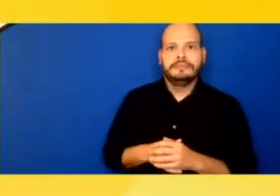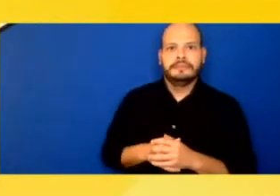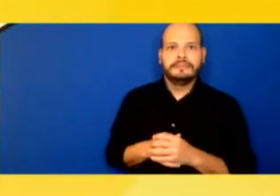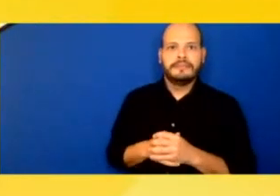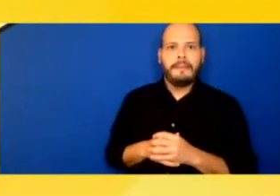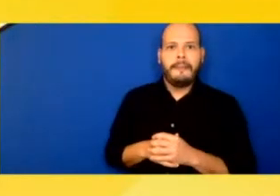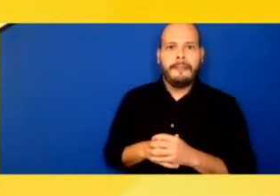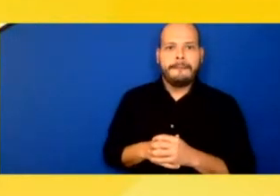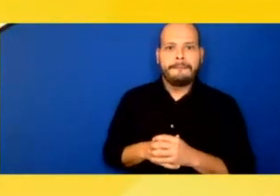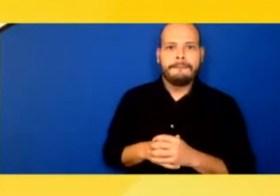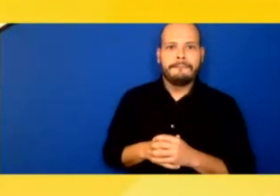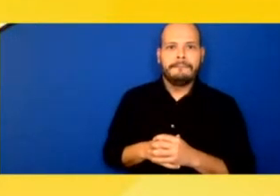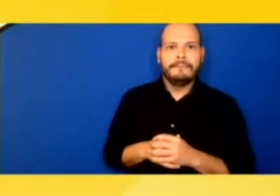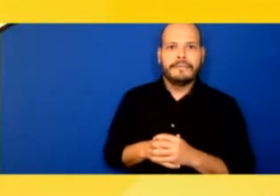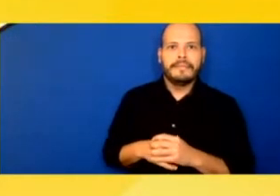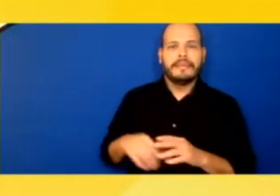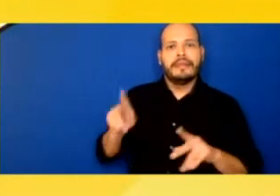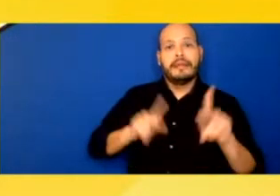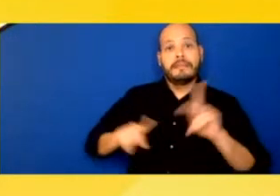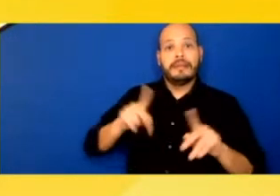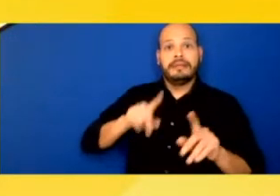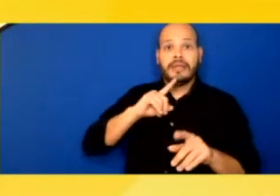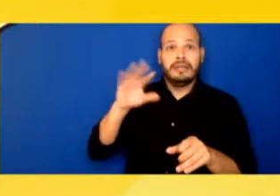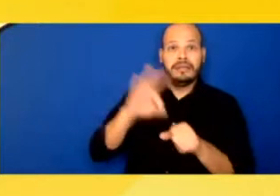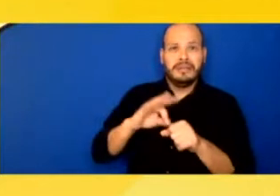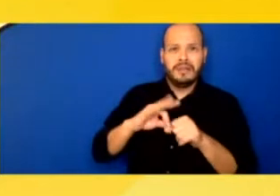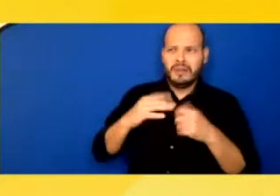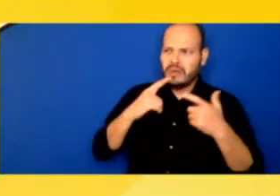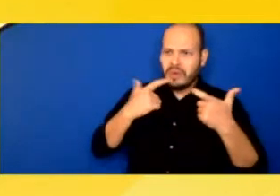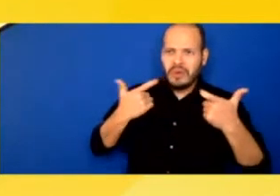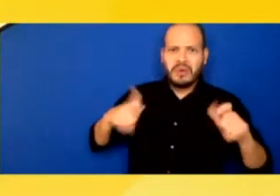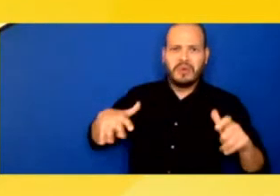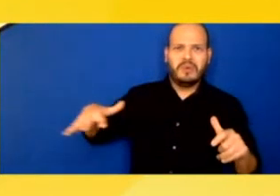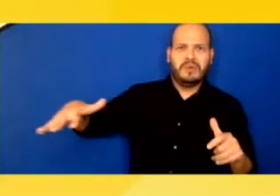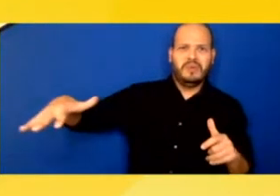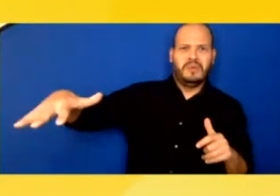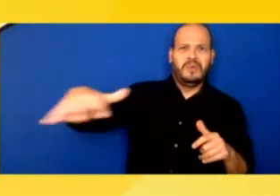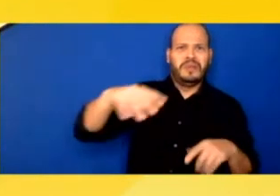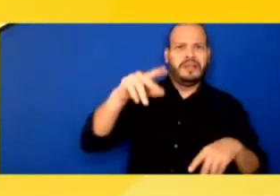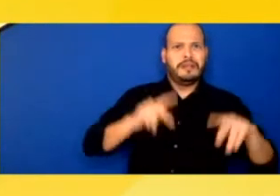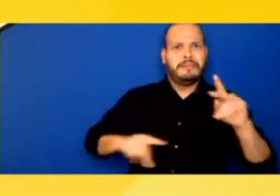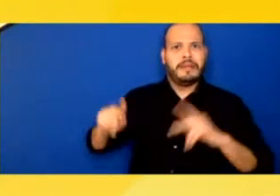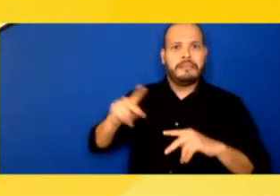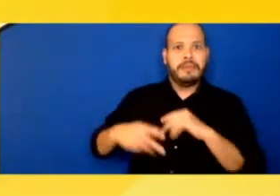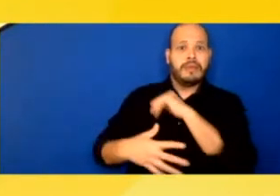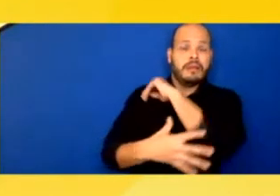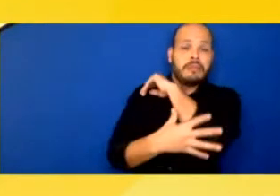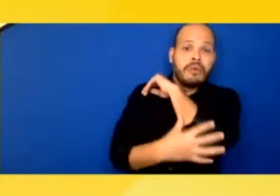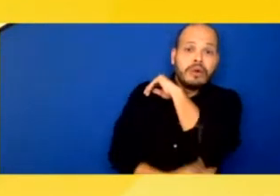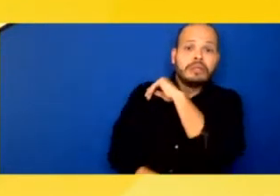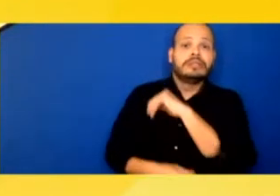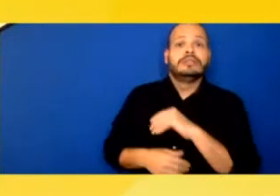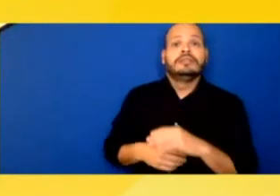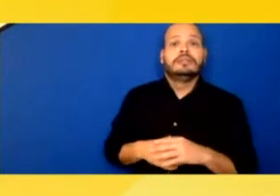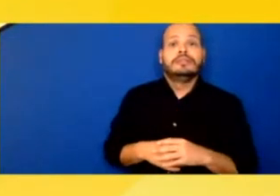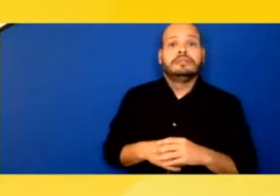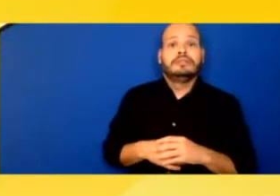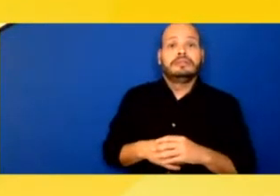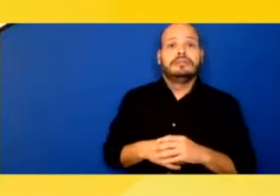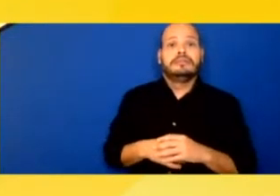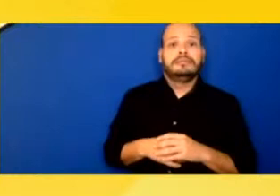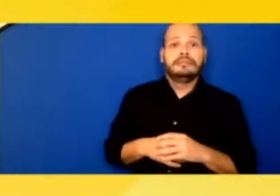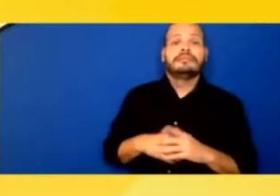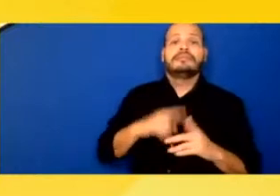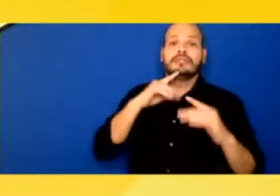different number. And that's the number we, people of faith, poor and low wealth people, have the power to reach in 15 states. All it